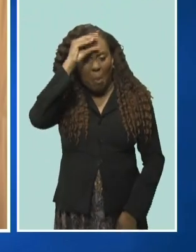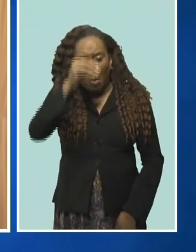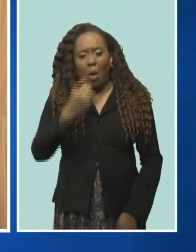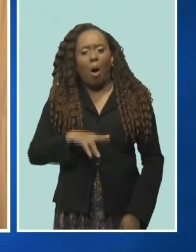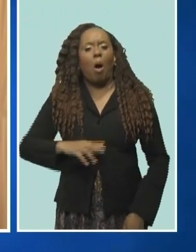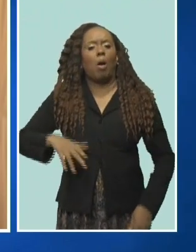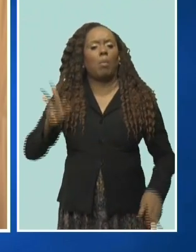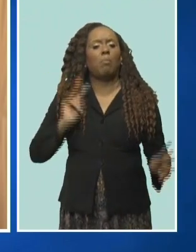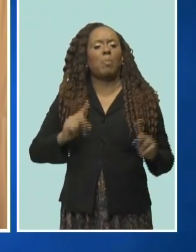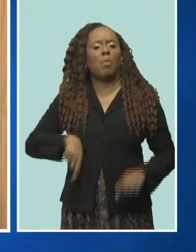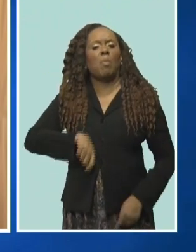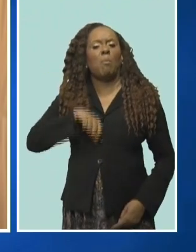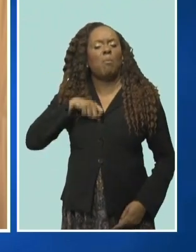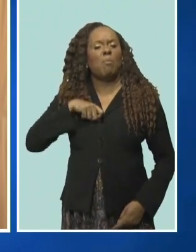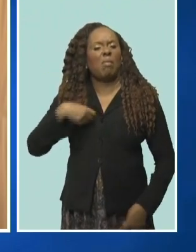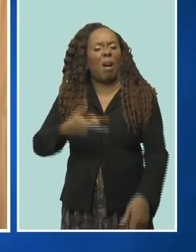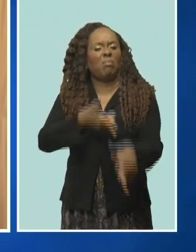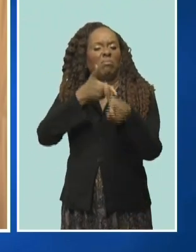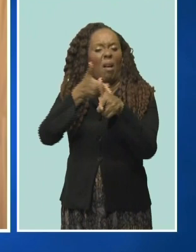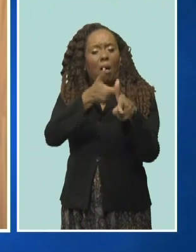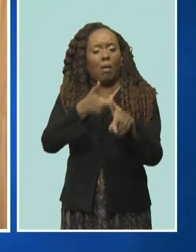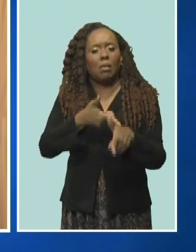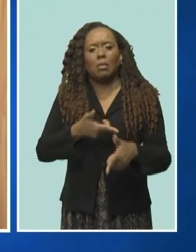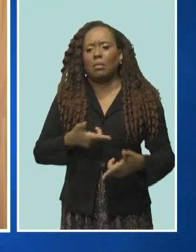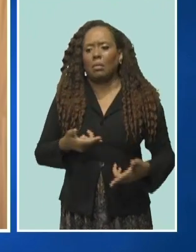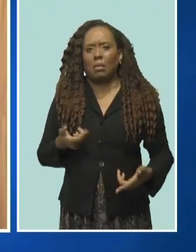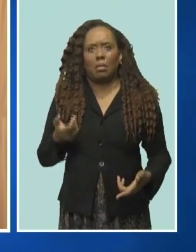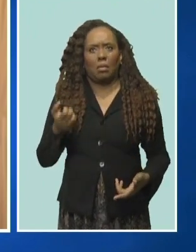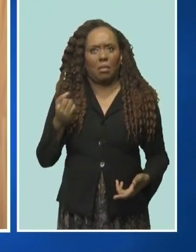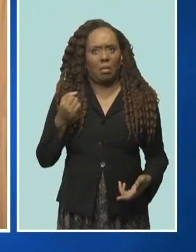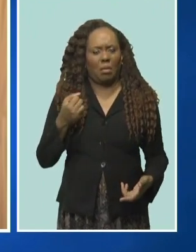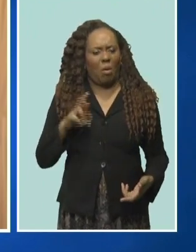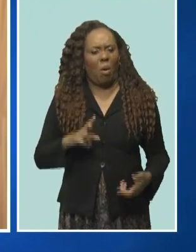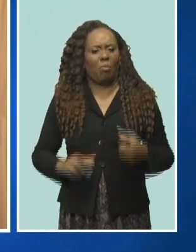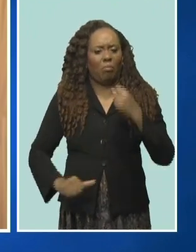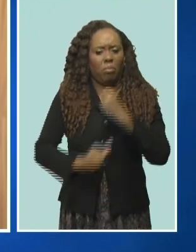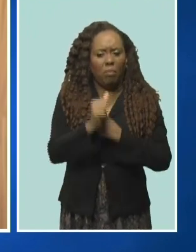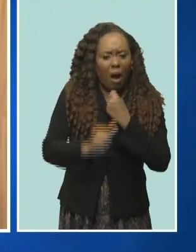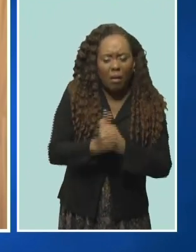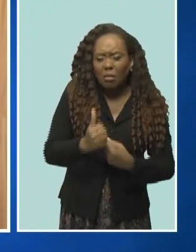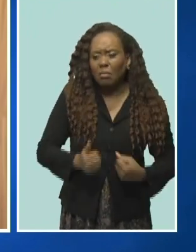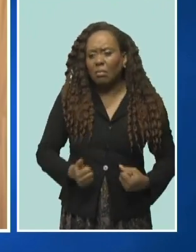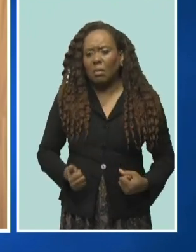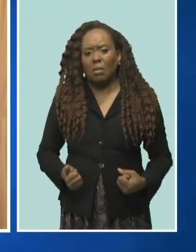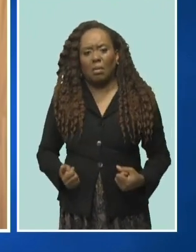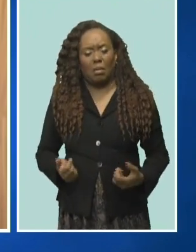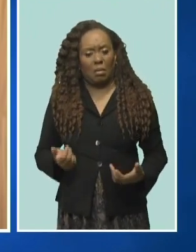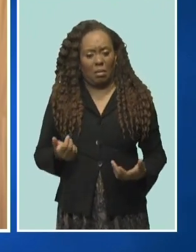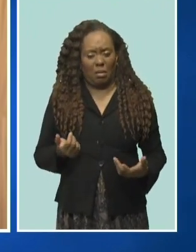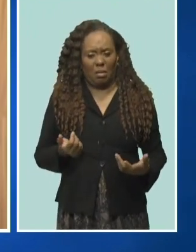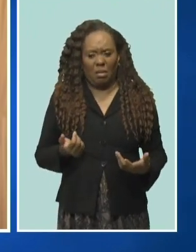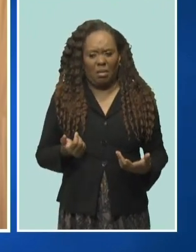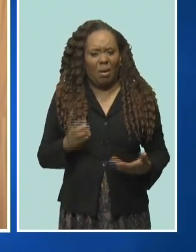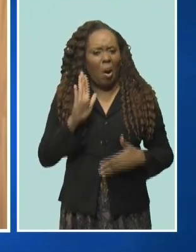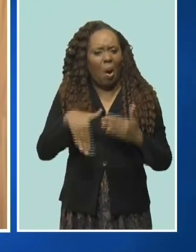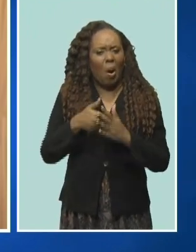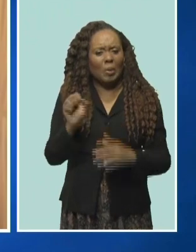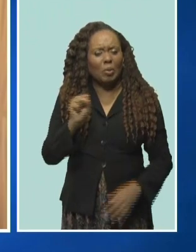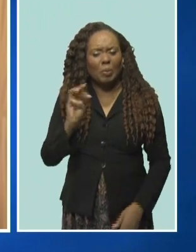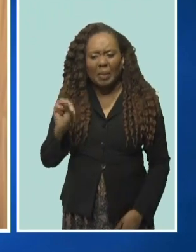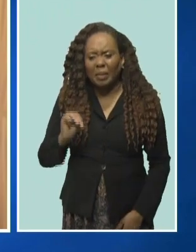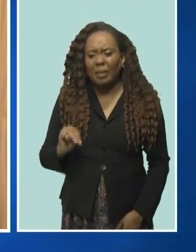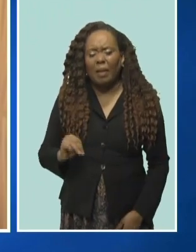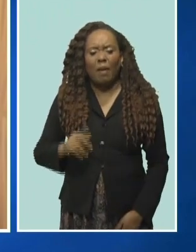guns, or indeed the sending of direct messages to issue threats and to deliberately generate fake